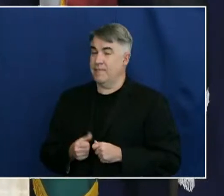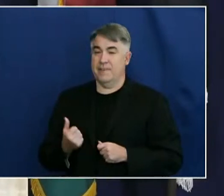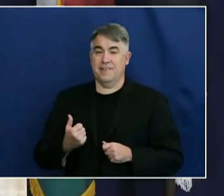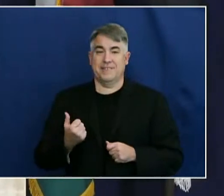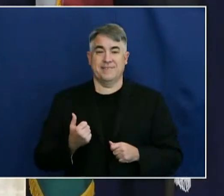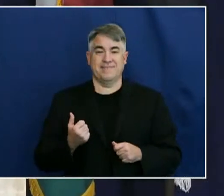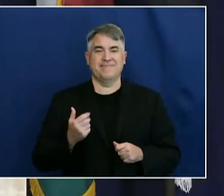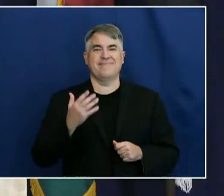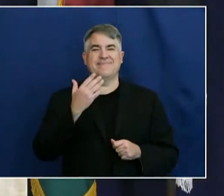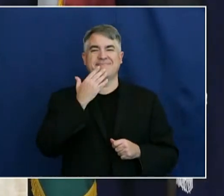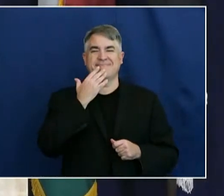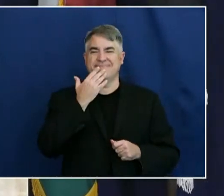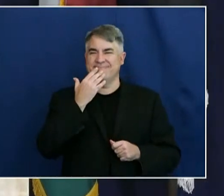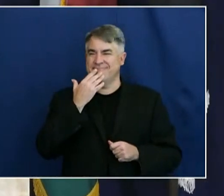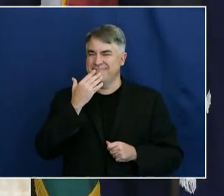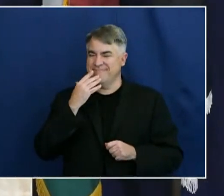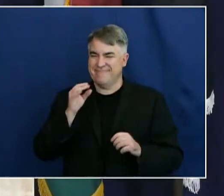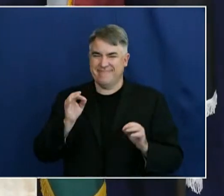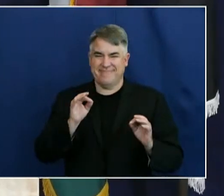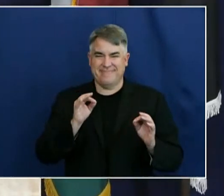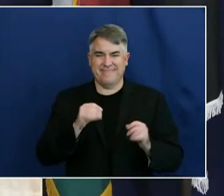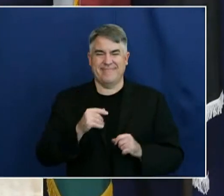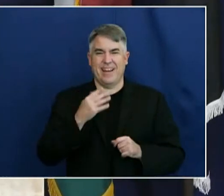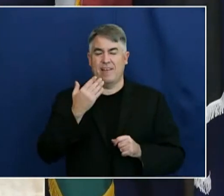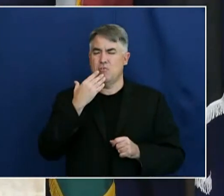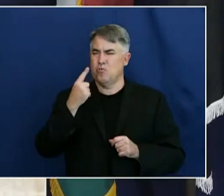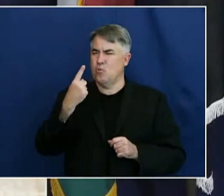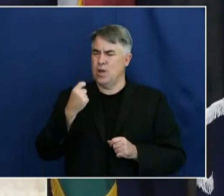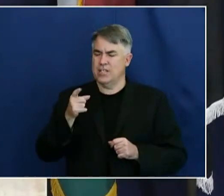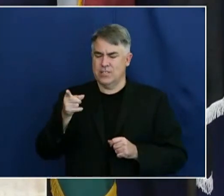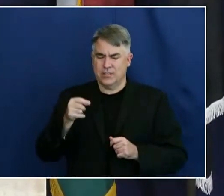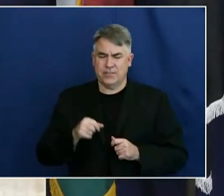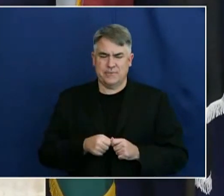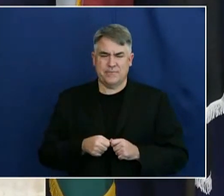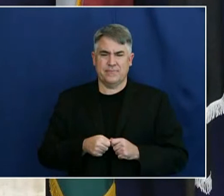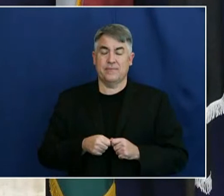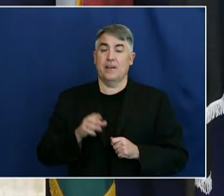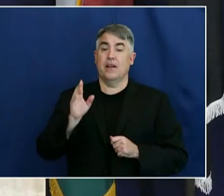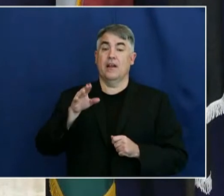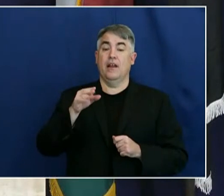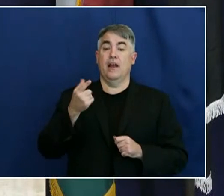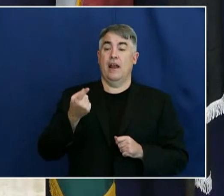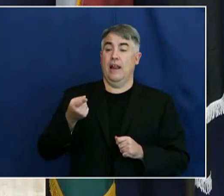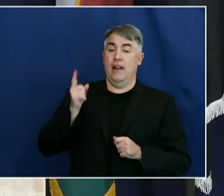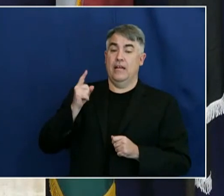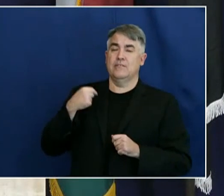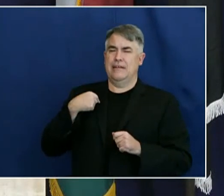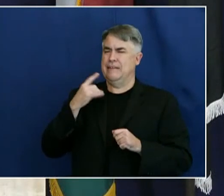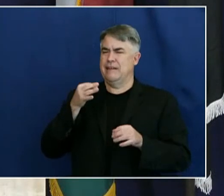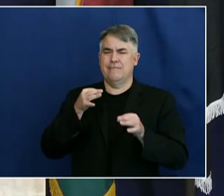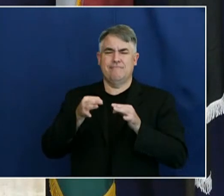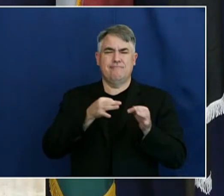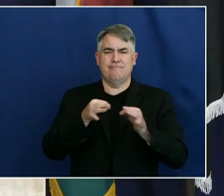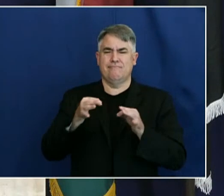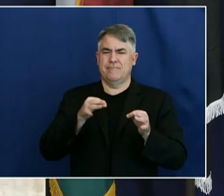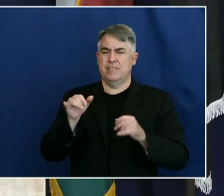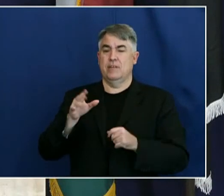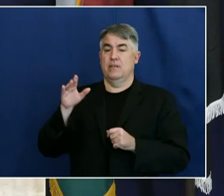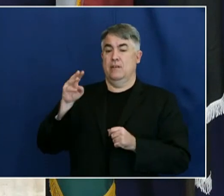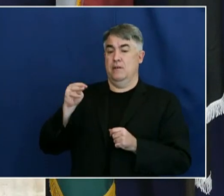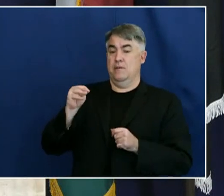So thank you for that question. As I stated at our last press conference on March